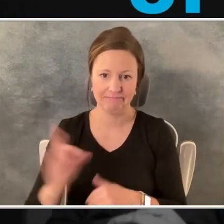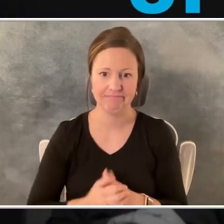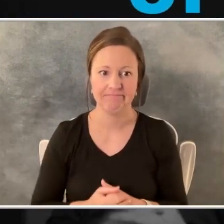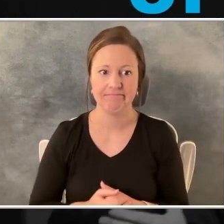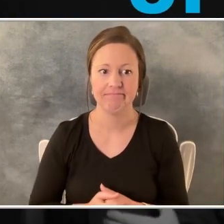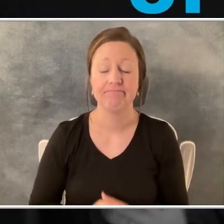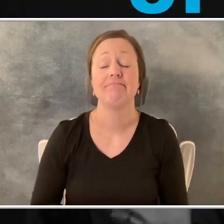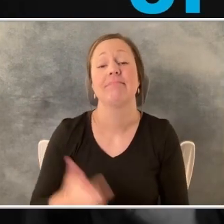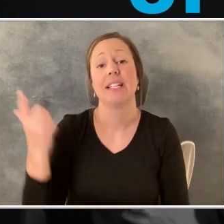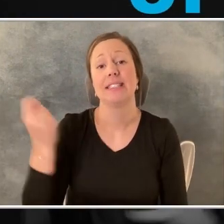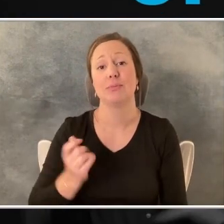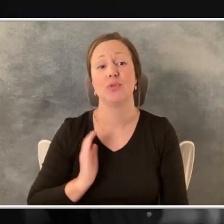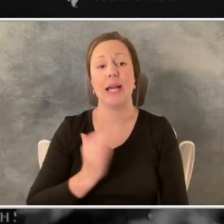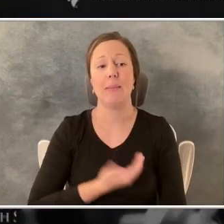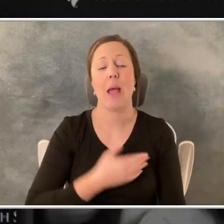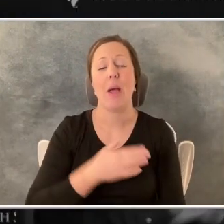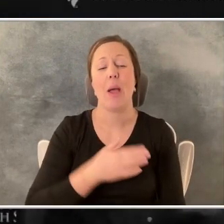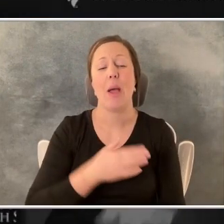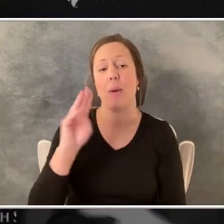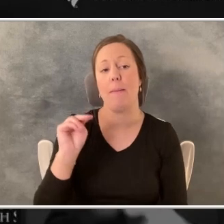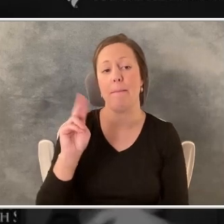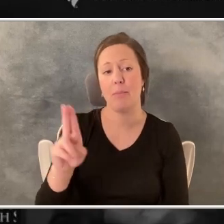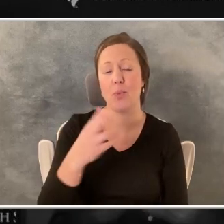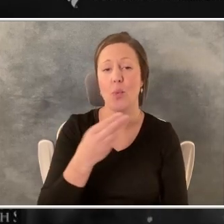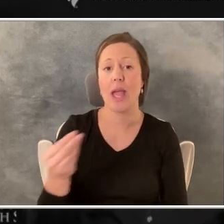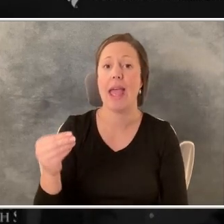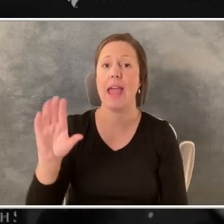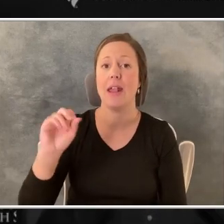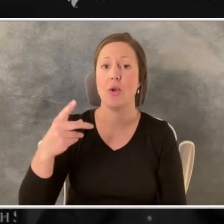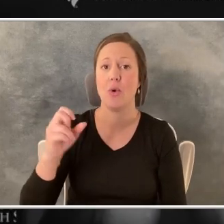Subscribe to our Morning Medical Update and Open Mics with